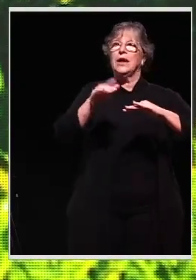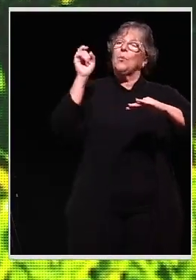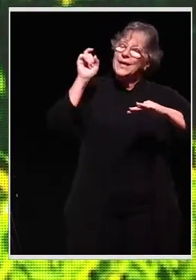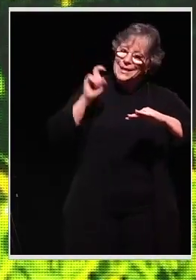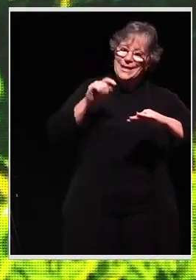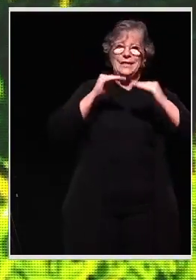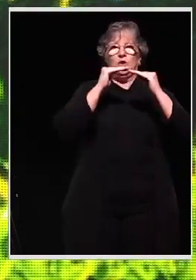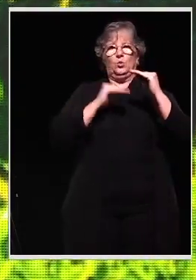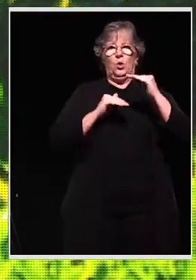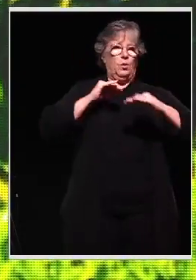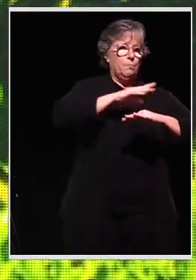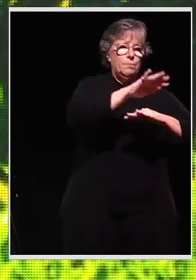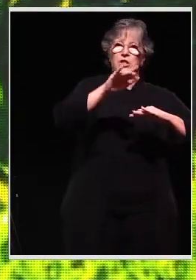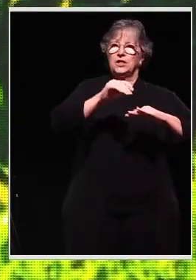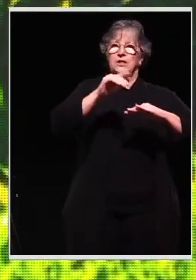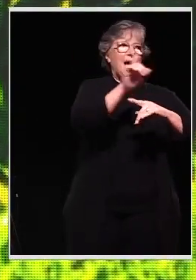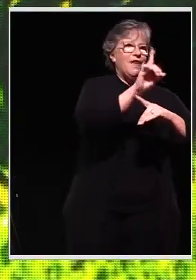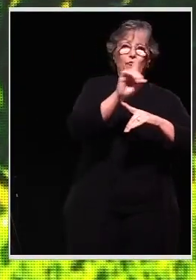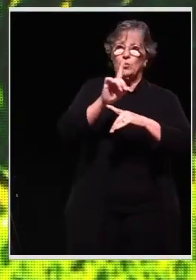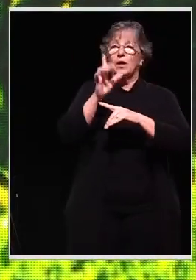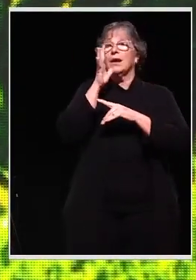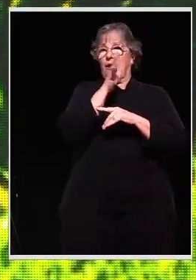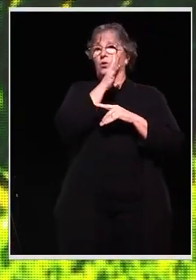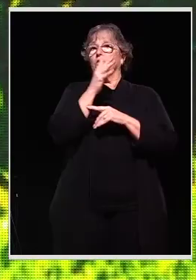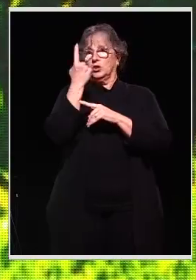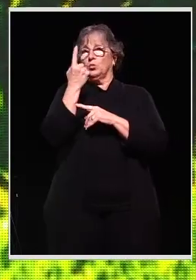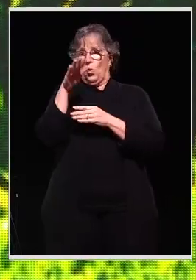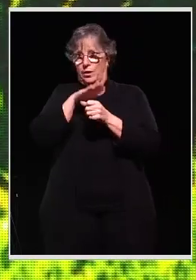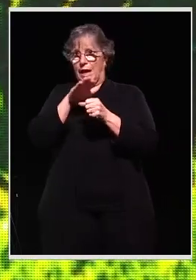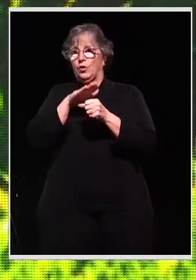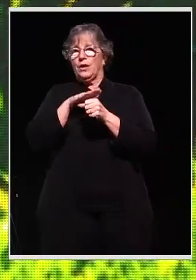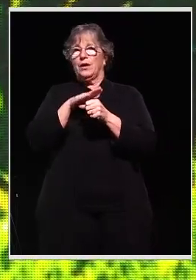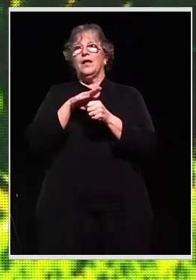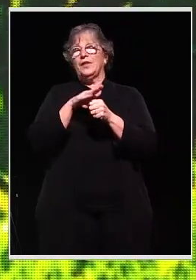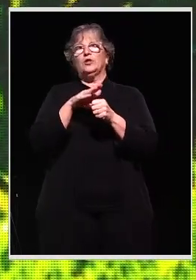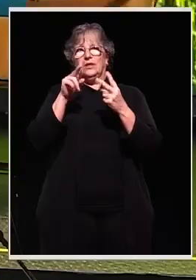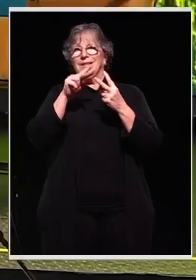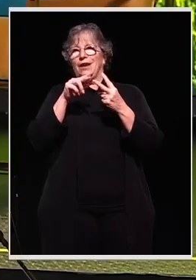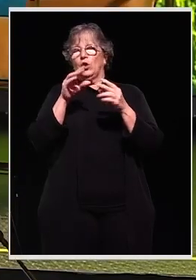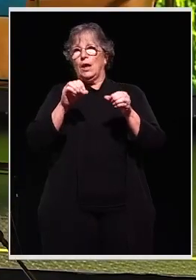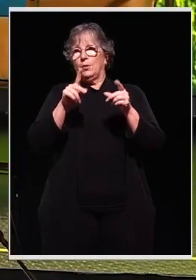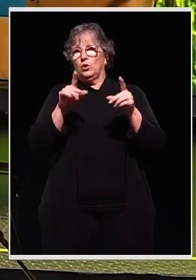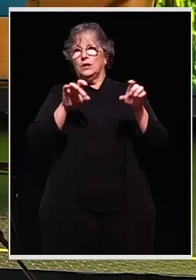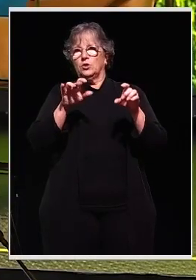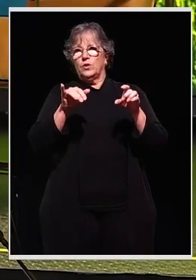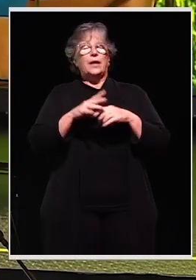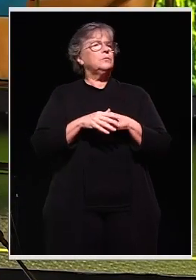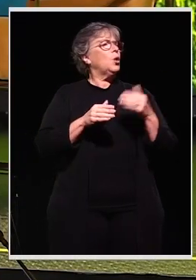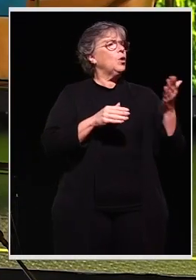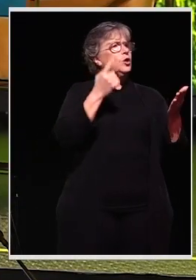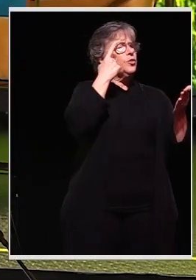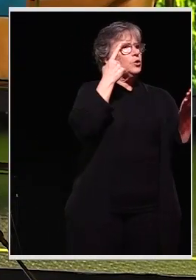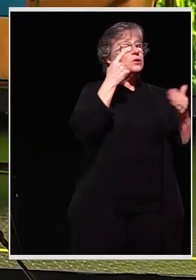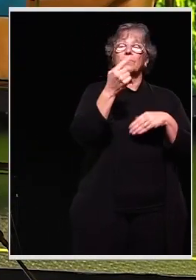lower emissions in every sector. And agriculture is one of those sectors. And I think there's some real opportunities to do that. Dean, what are your thoughts about this? Well,